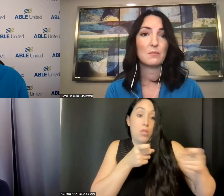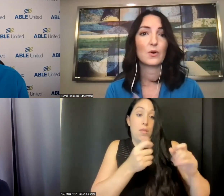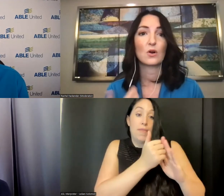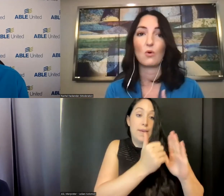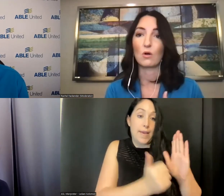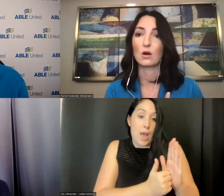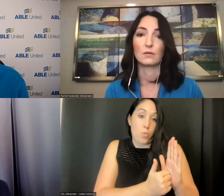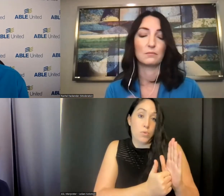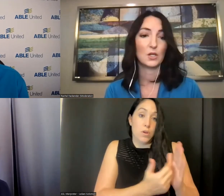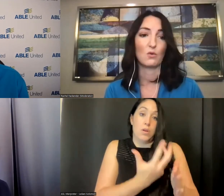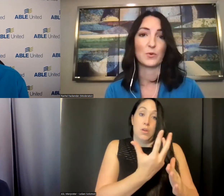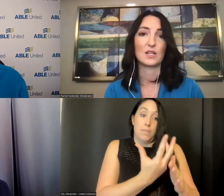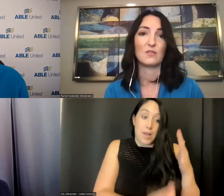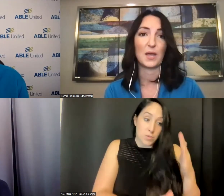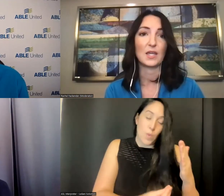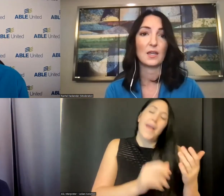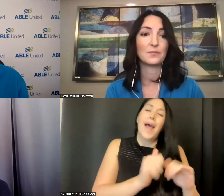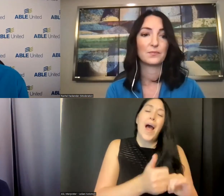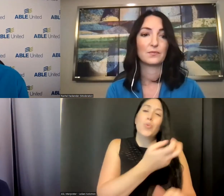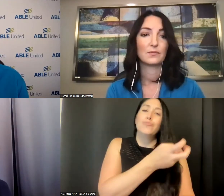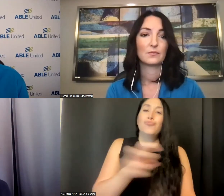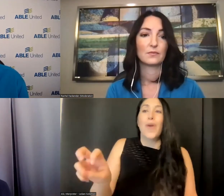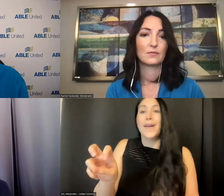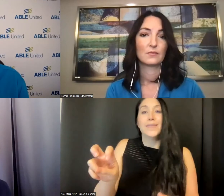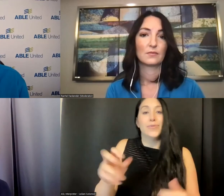family member or, a representative payee?